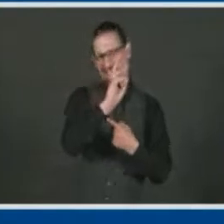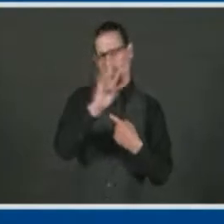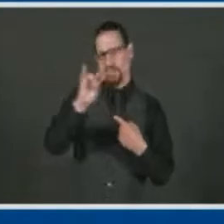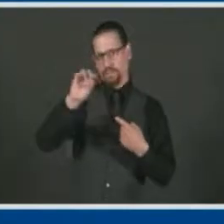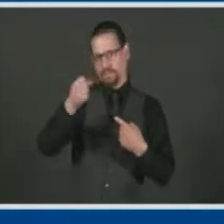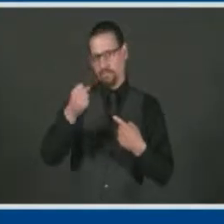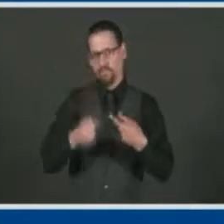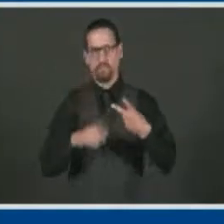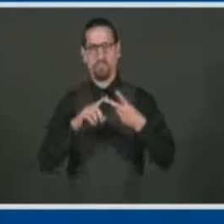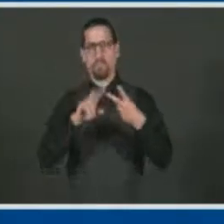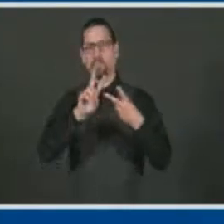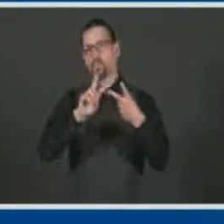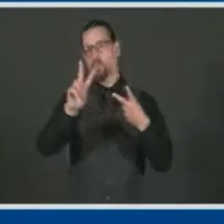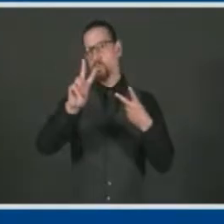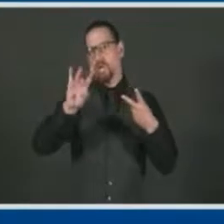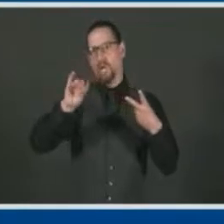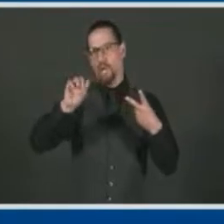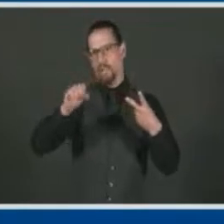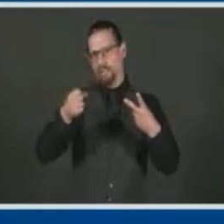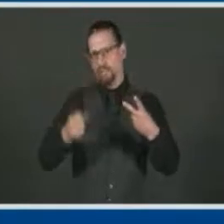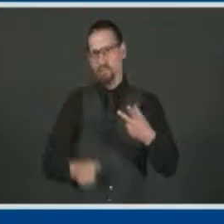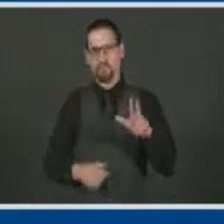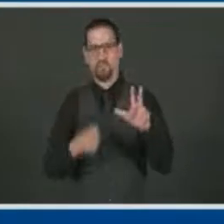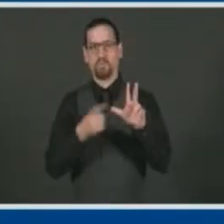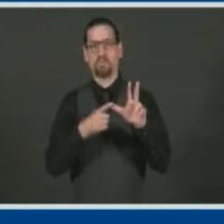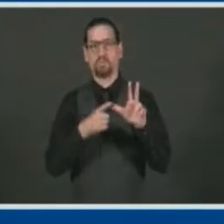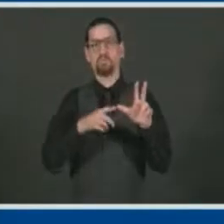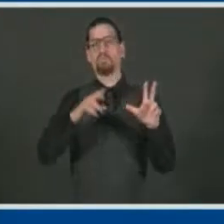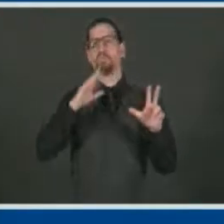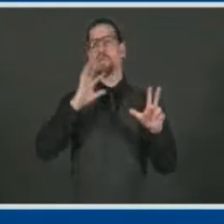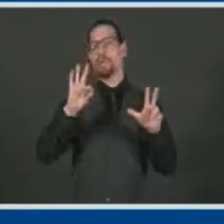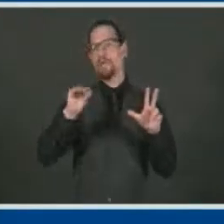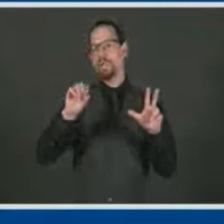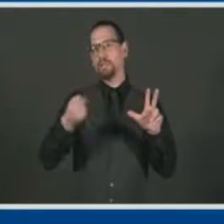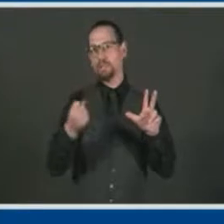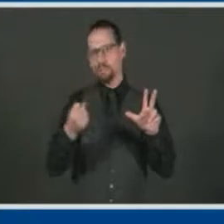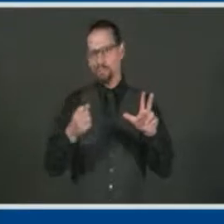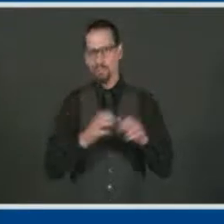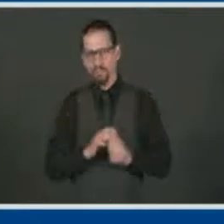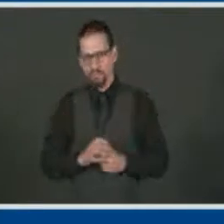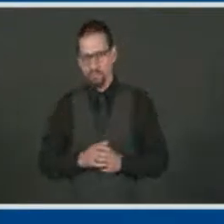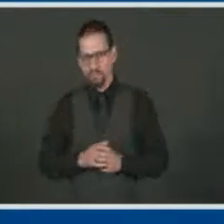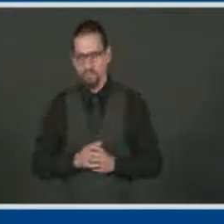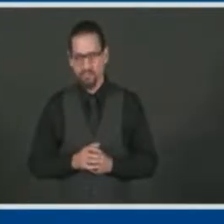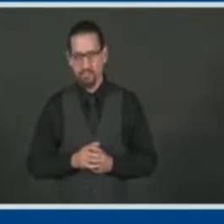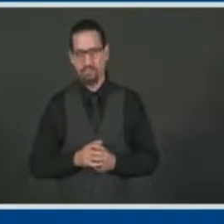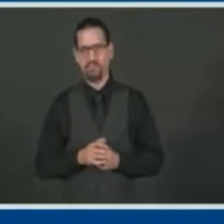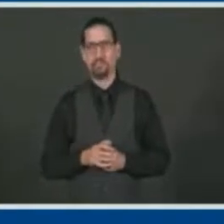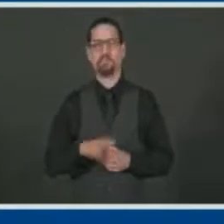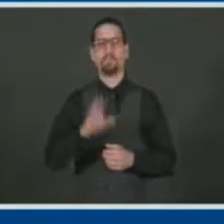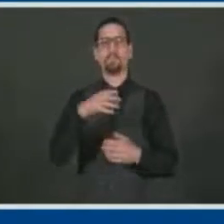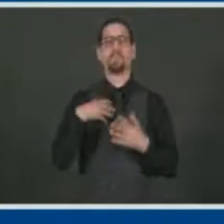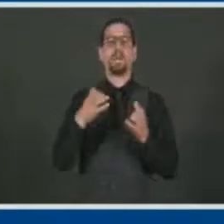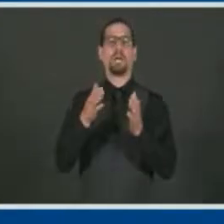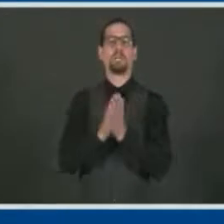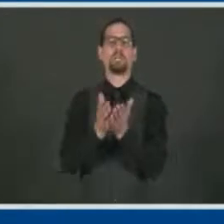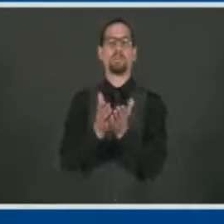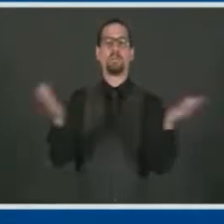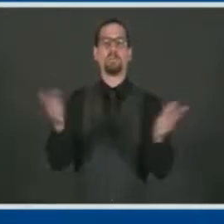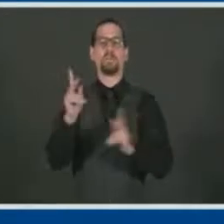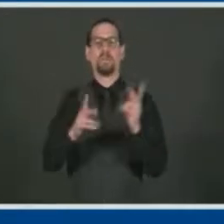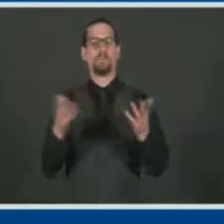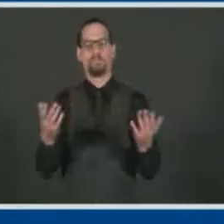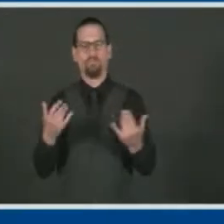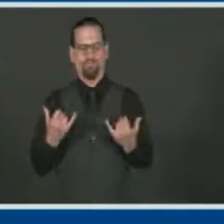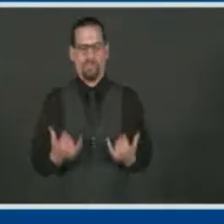3 were in their 90s. I just ask people to find a moment at some point today